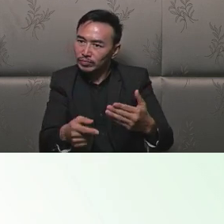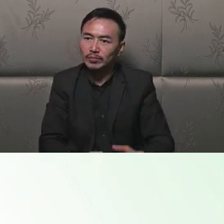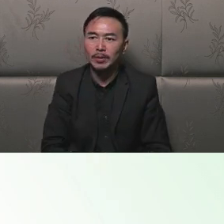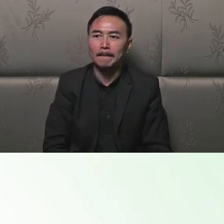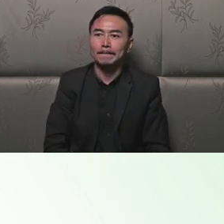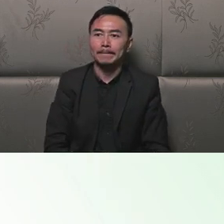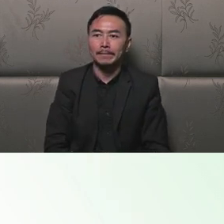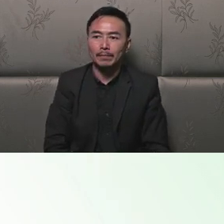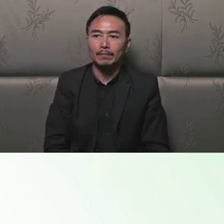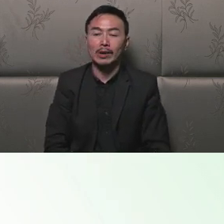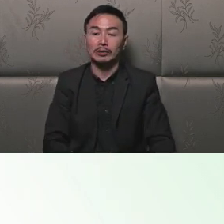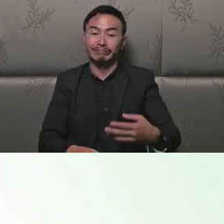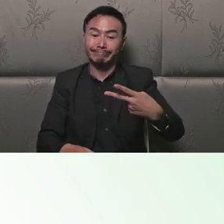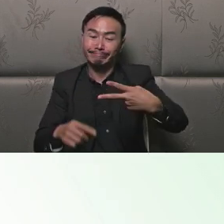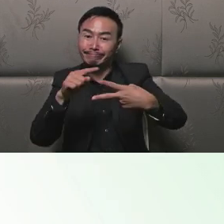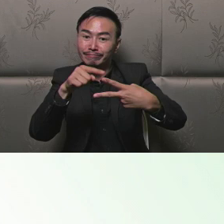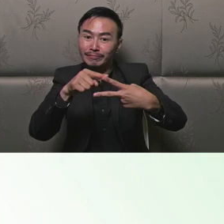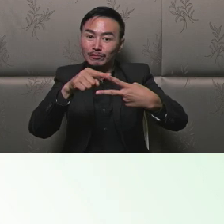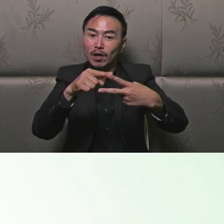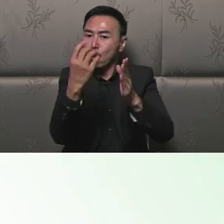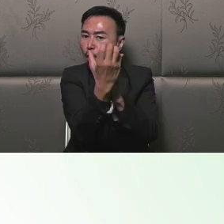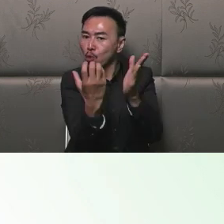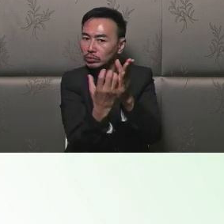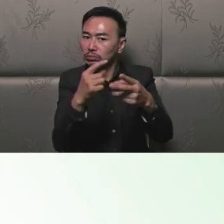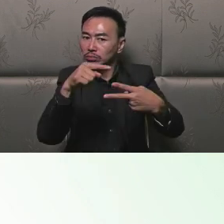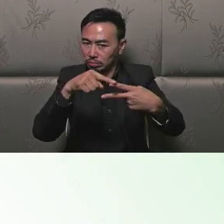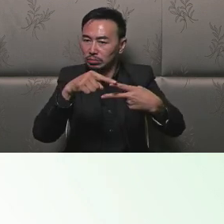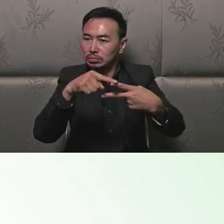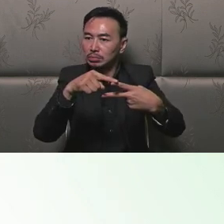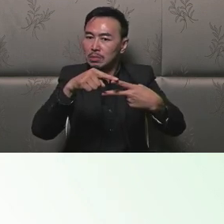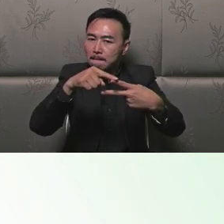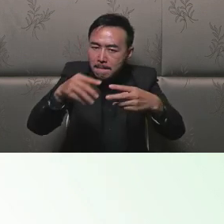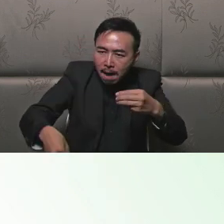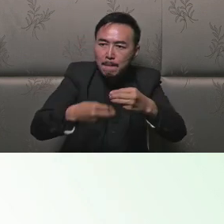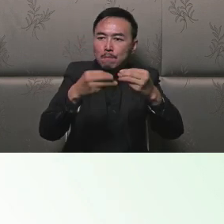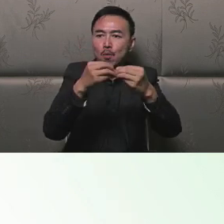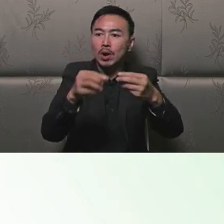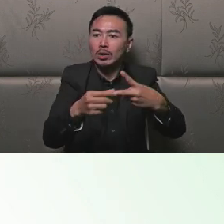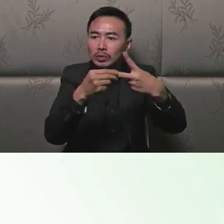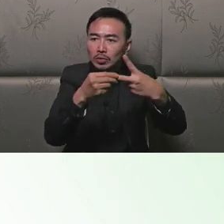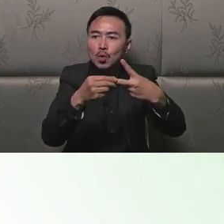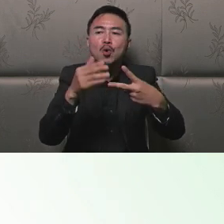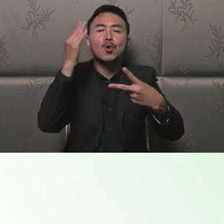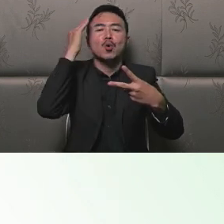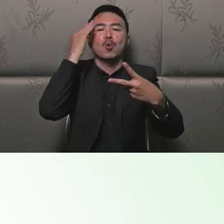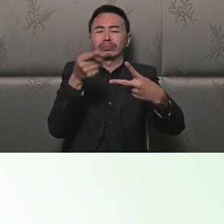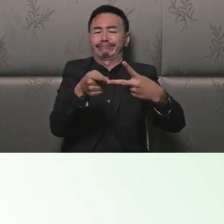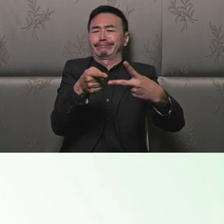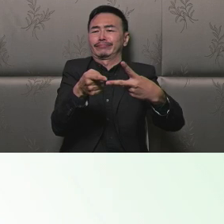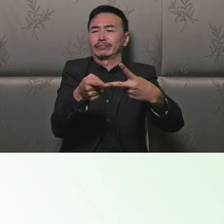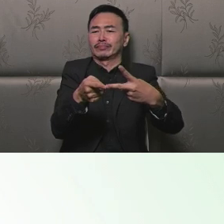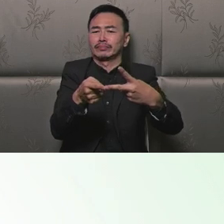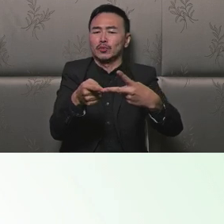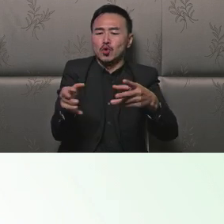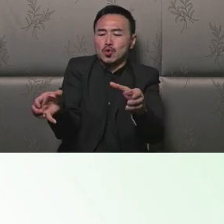hybrid classes. Hybrid classes are classes with the presence of the indigenous learners